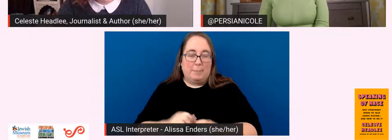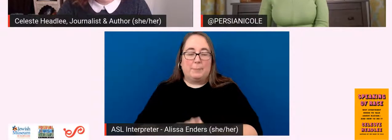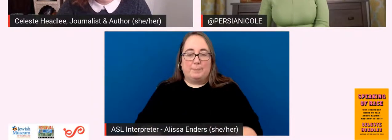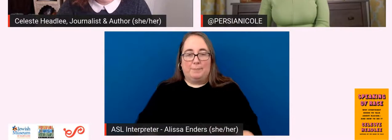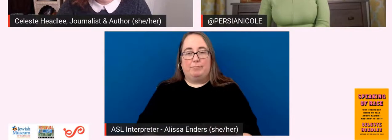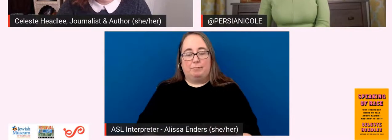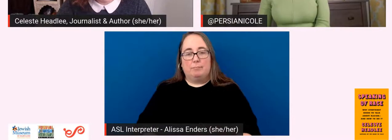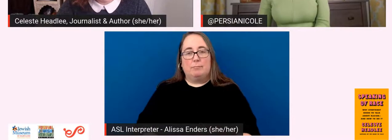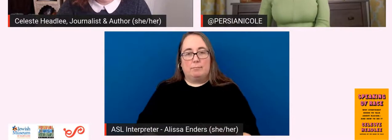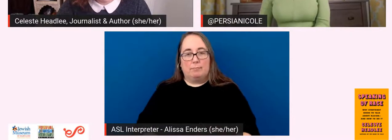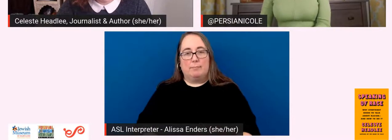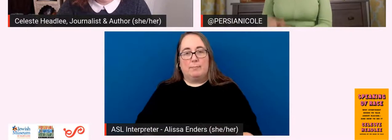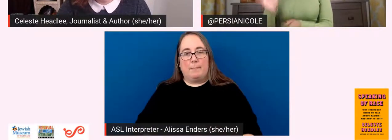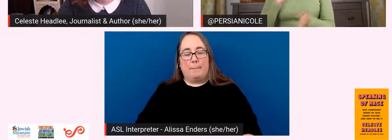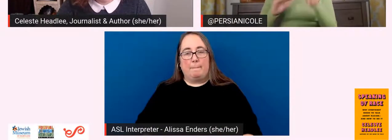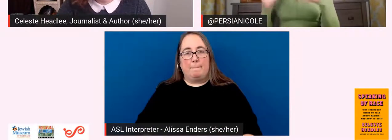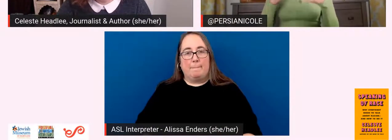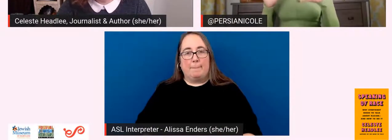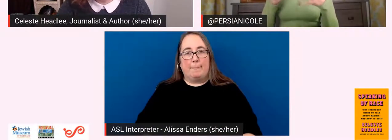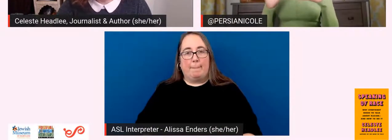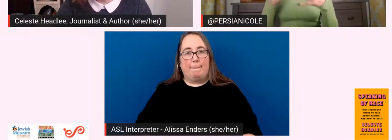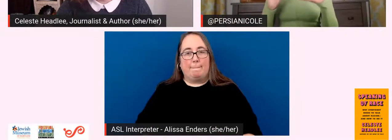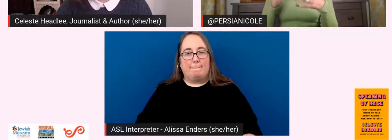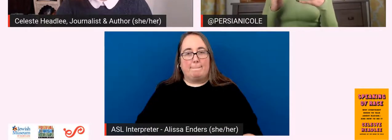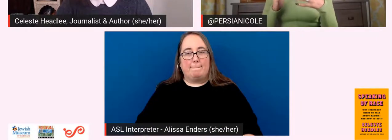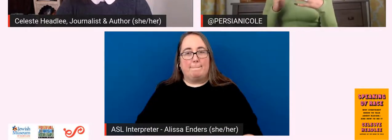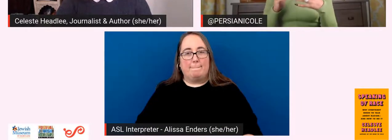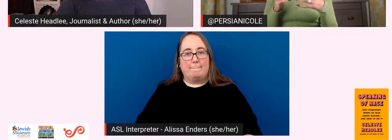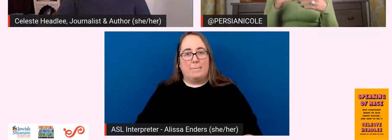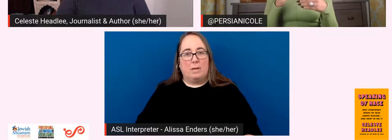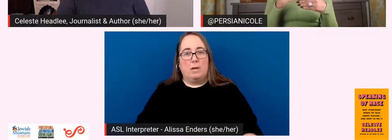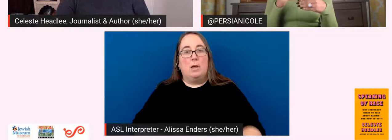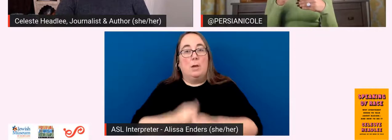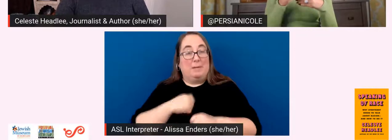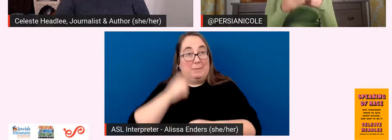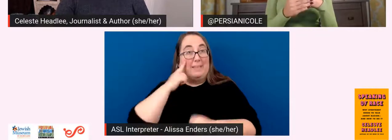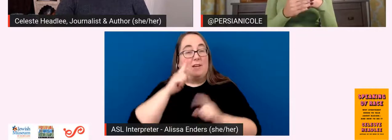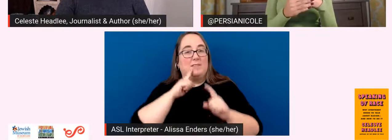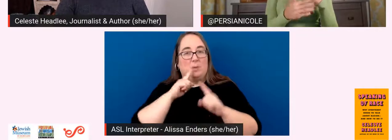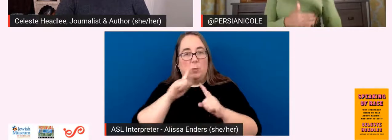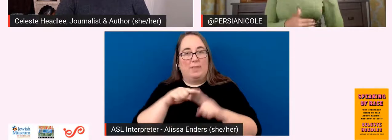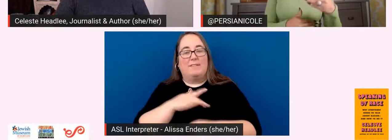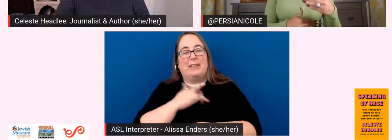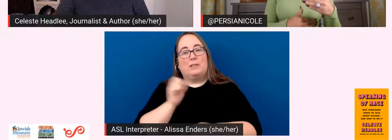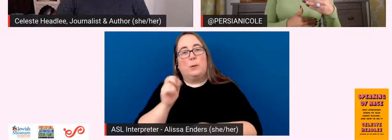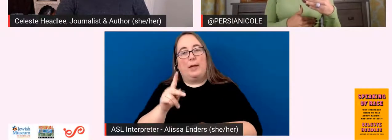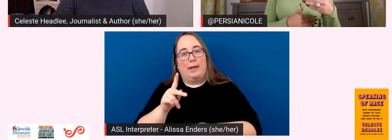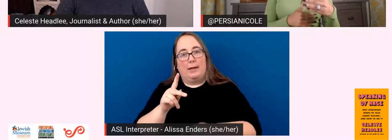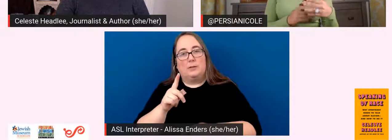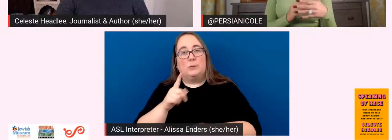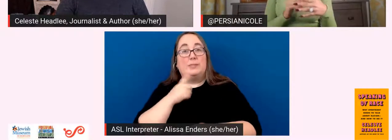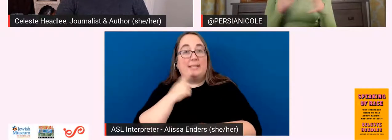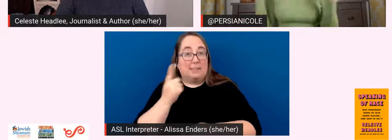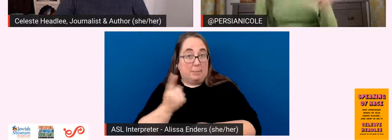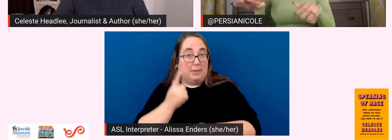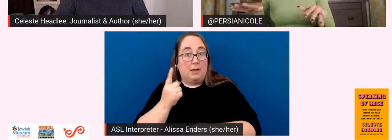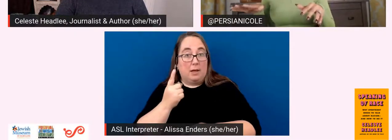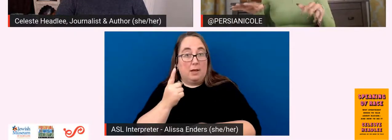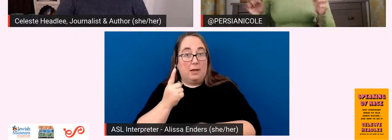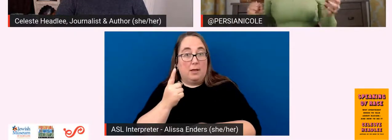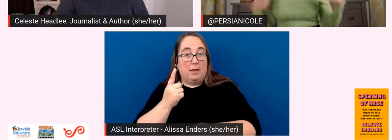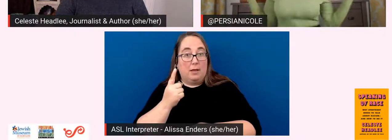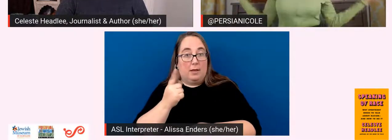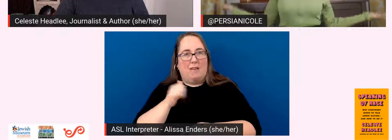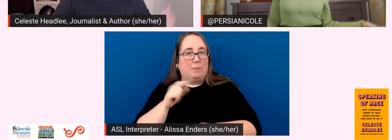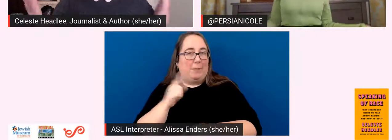Yeah. That's crazy. That brings me back to conversations having with people when they feel like it's okay to say something. And they're like, well, I have a Black